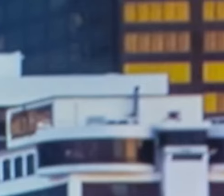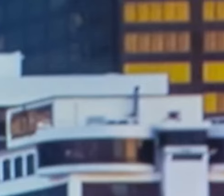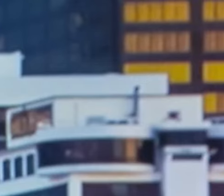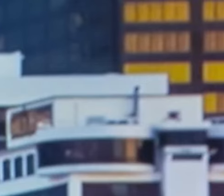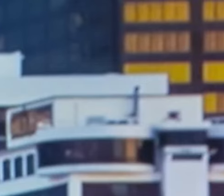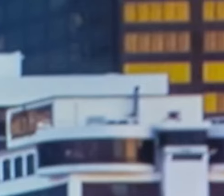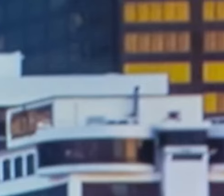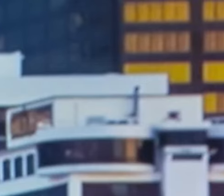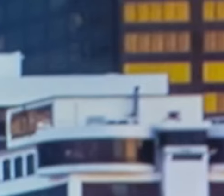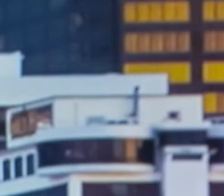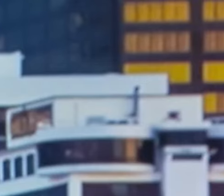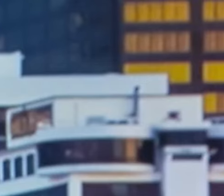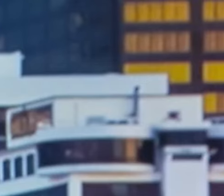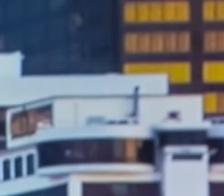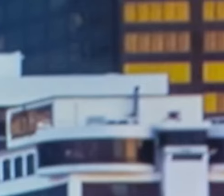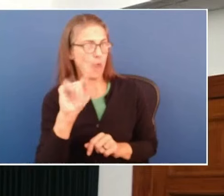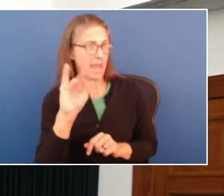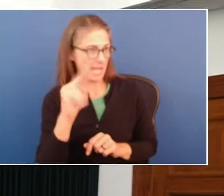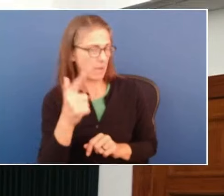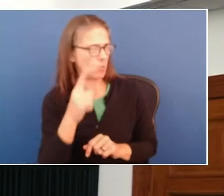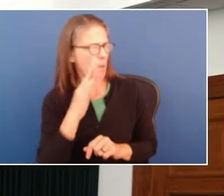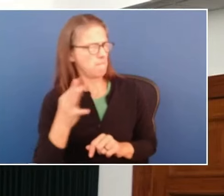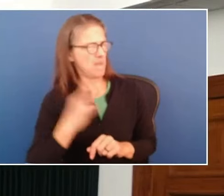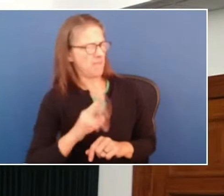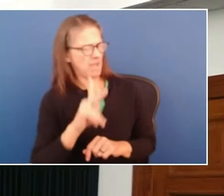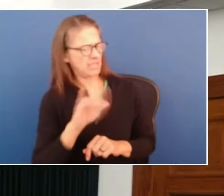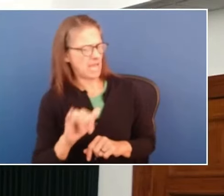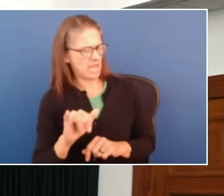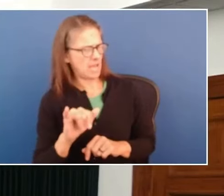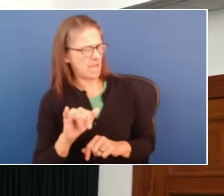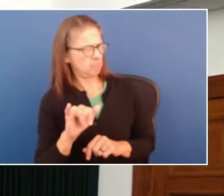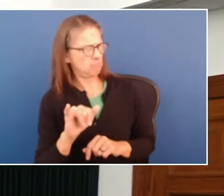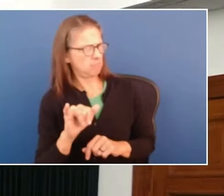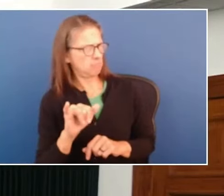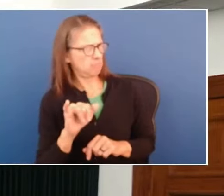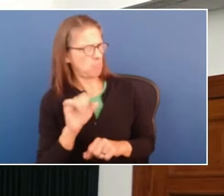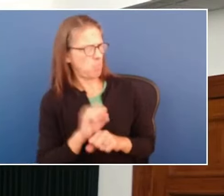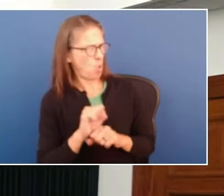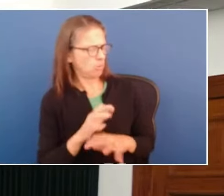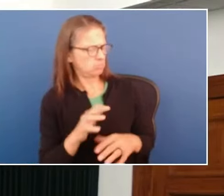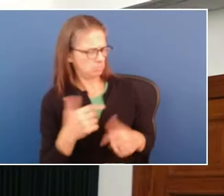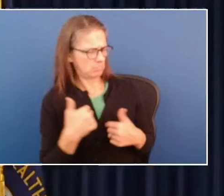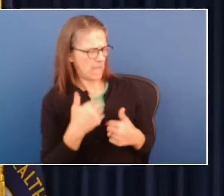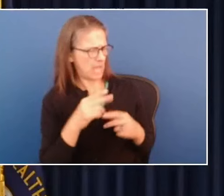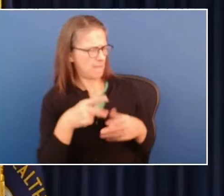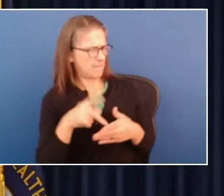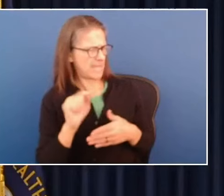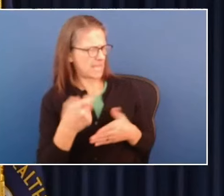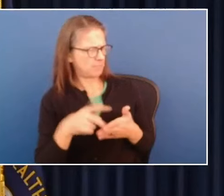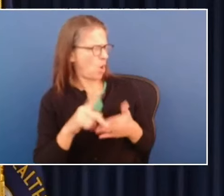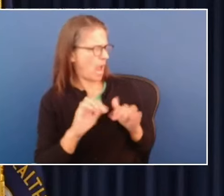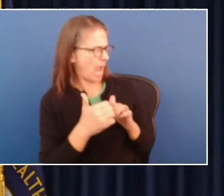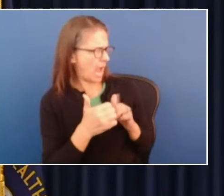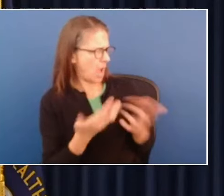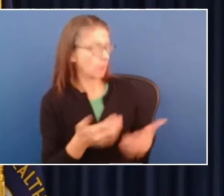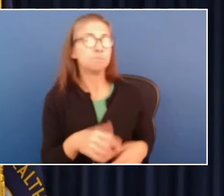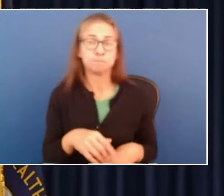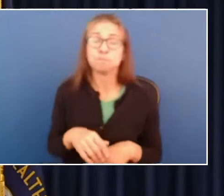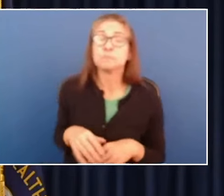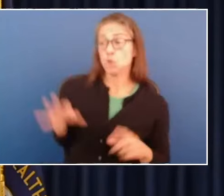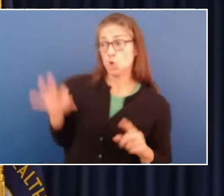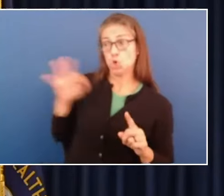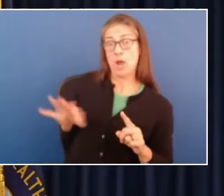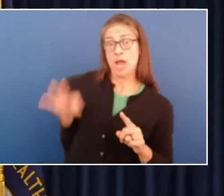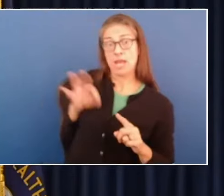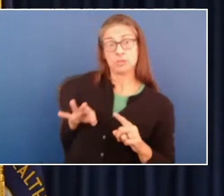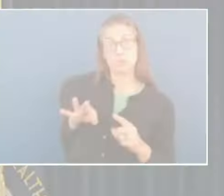requested results but have not heard back. Governor Andy Beshear, as you know, made several visits to Laurel County during that search. And today, during his weekly